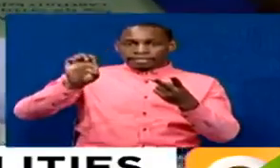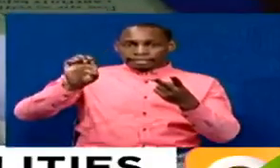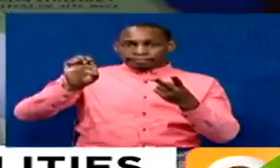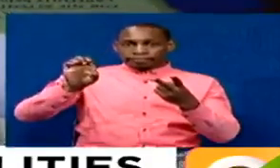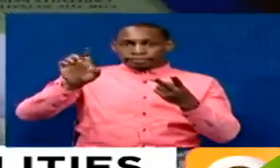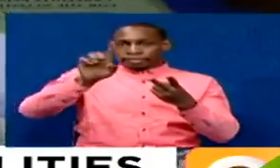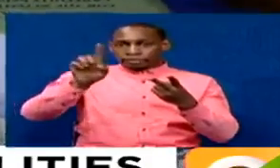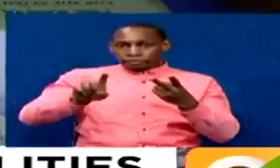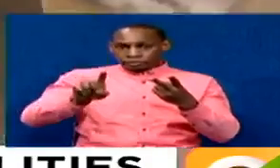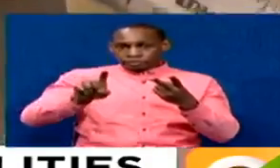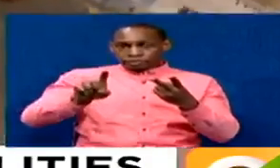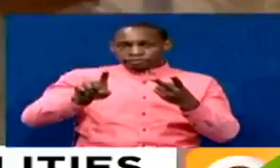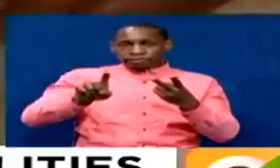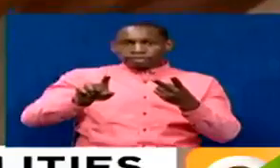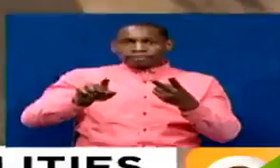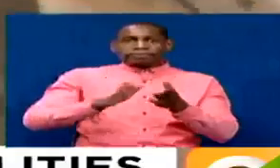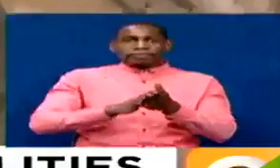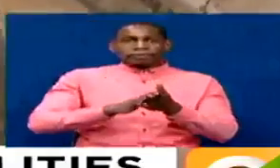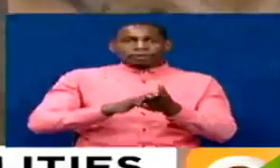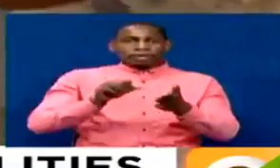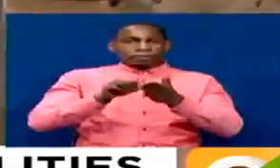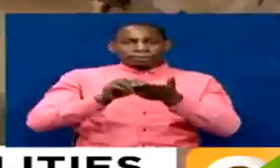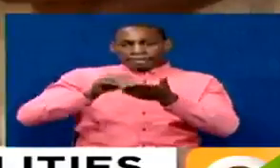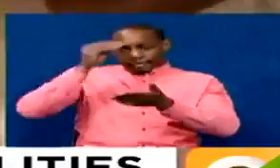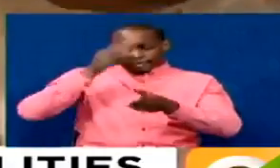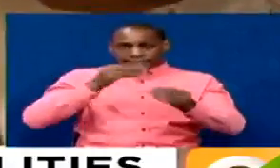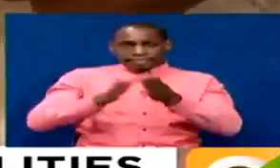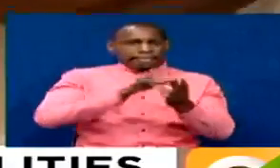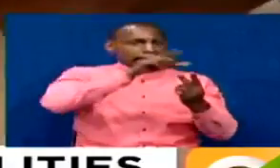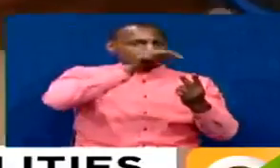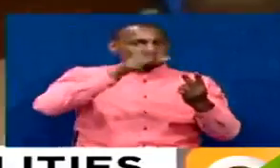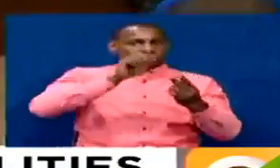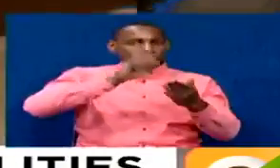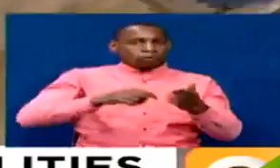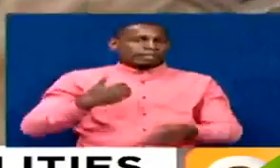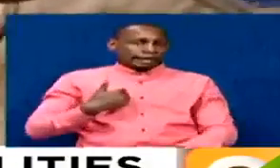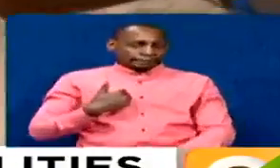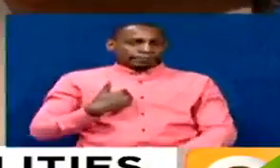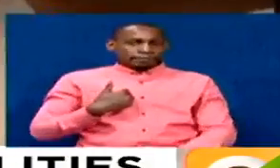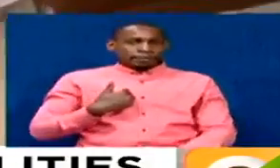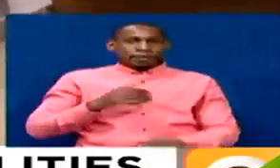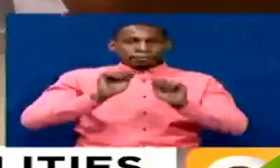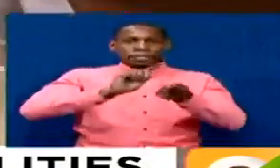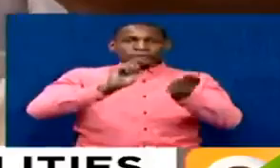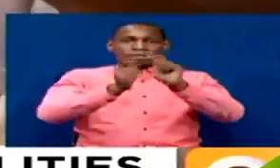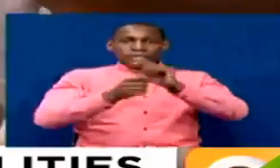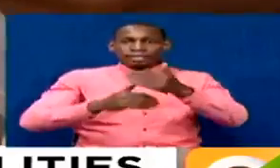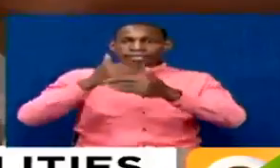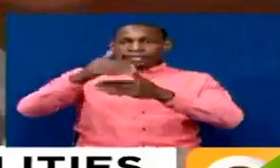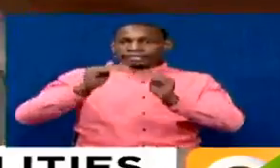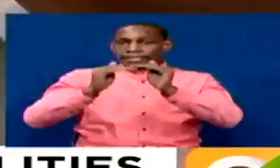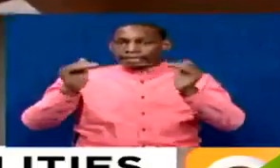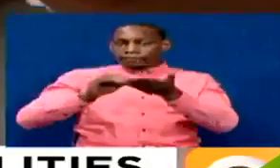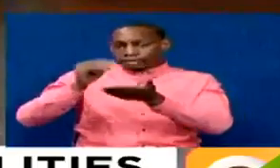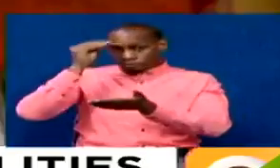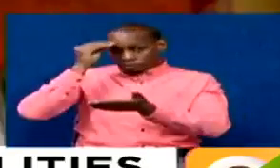Secondary Examinations due to learning disabilities? What options would be available for them to transition to the next